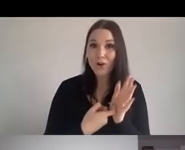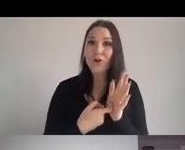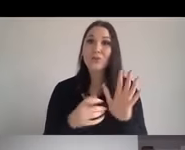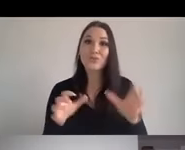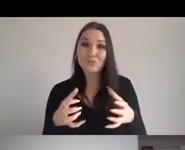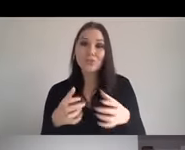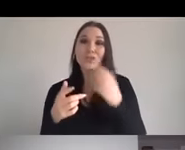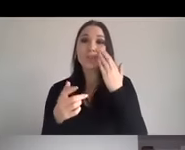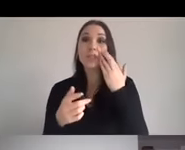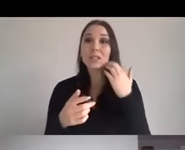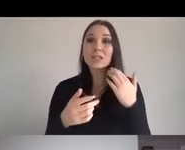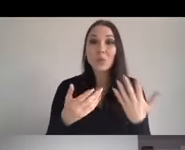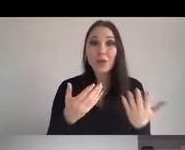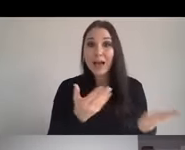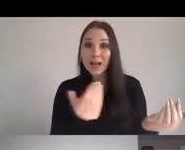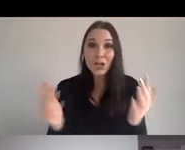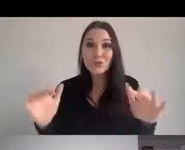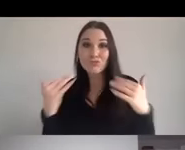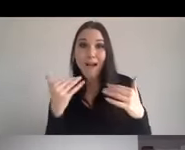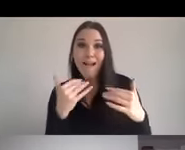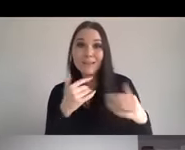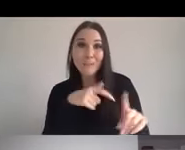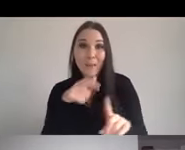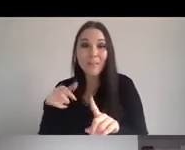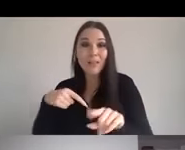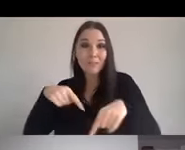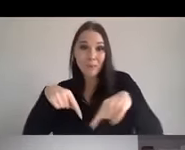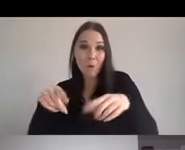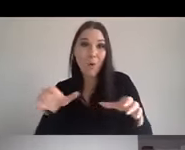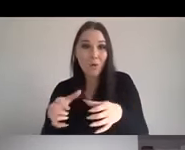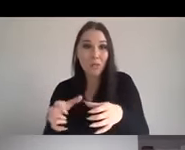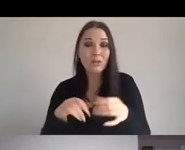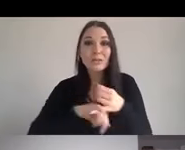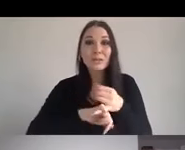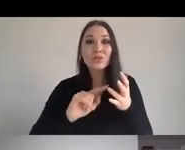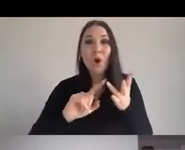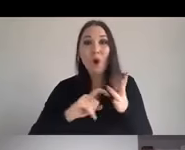people that are interested in soccer, that have a passion for soccer,